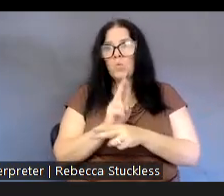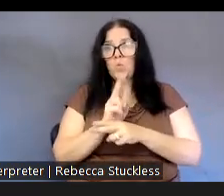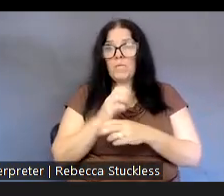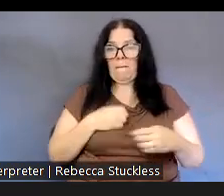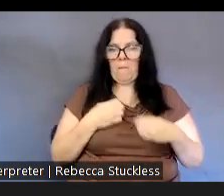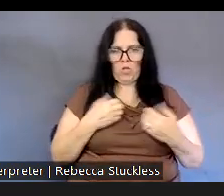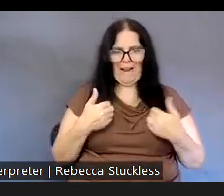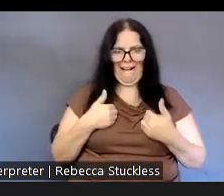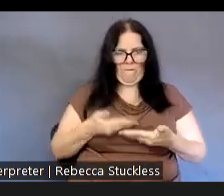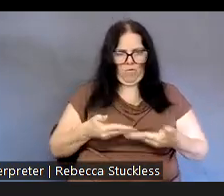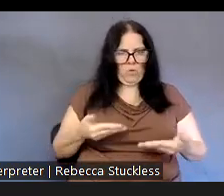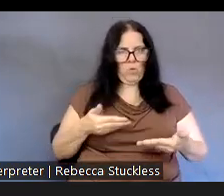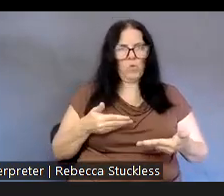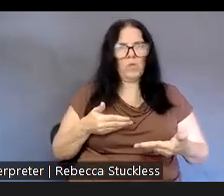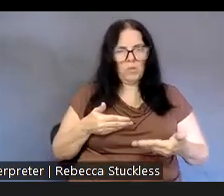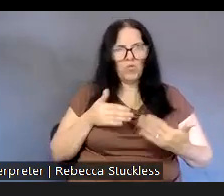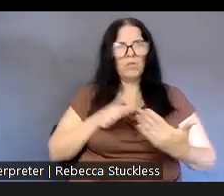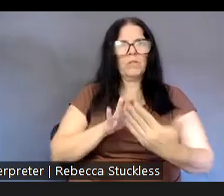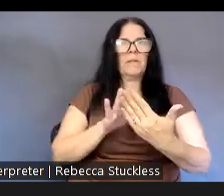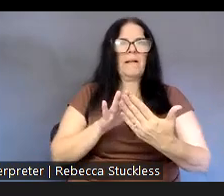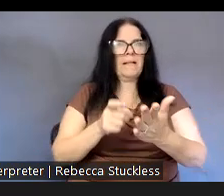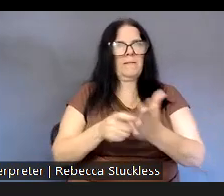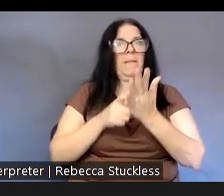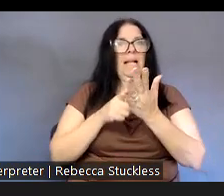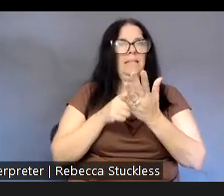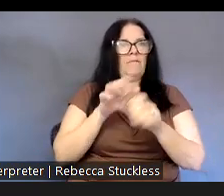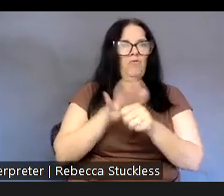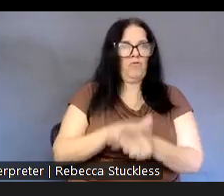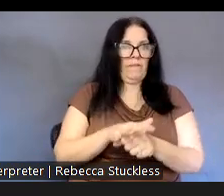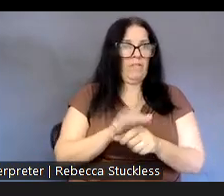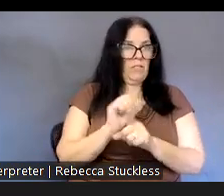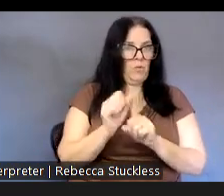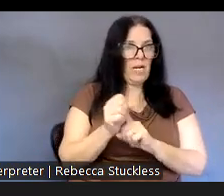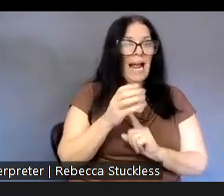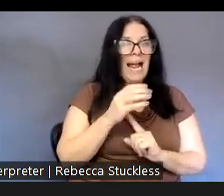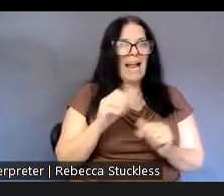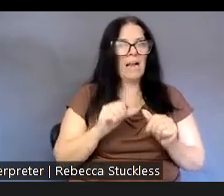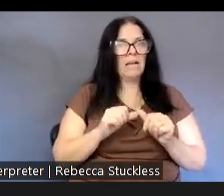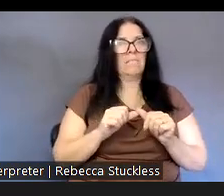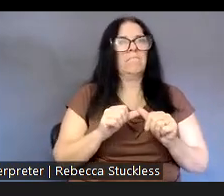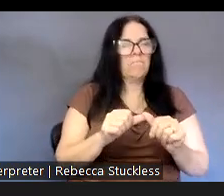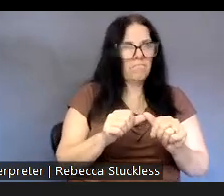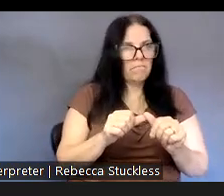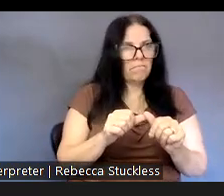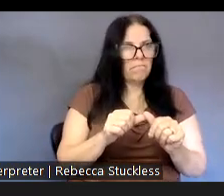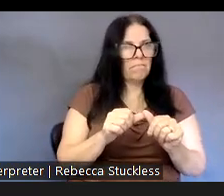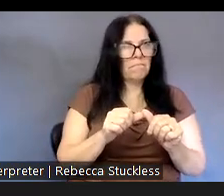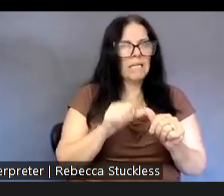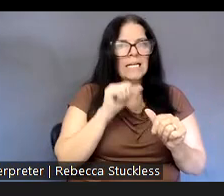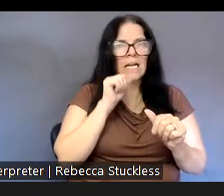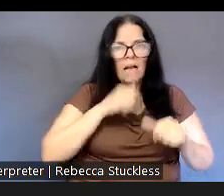the demands of stressful situations, and to bend without breaking when faced with hardship or